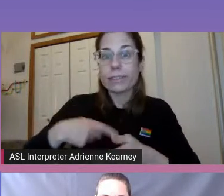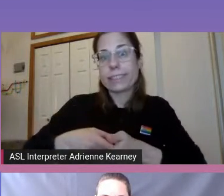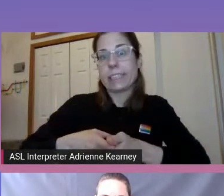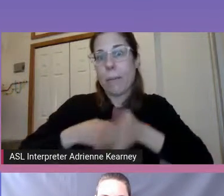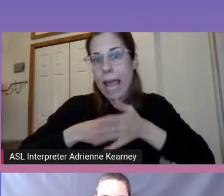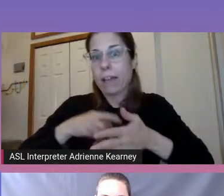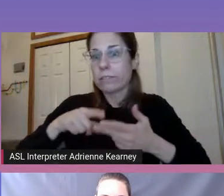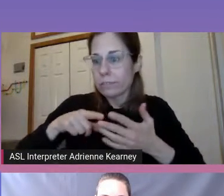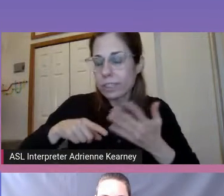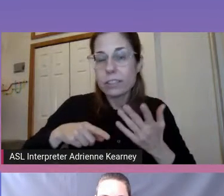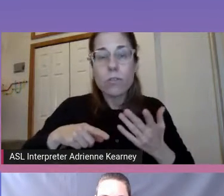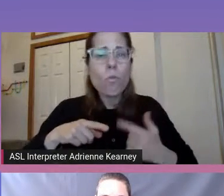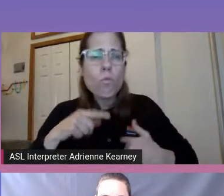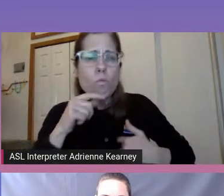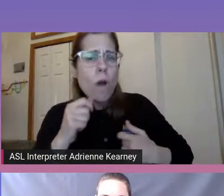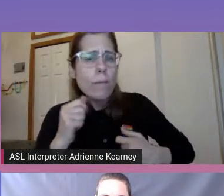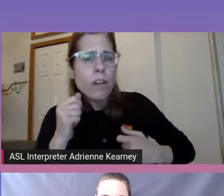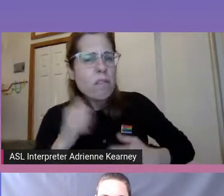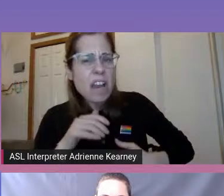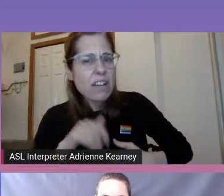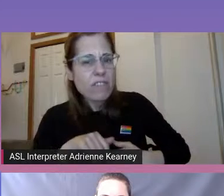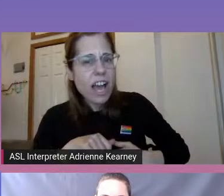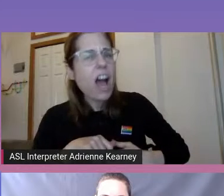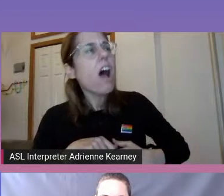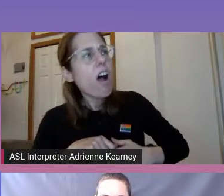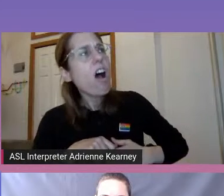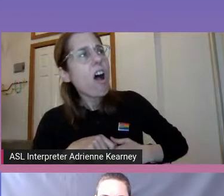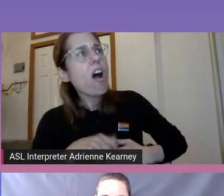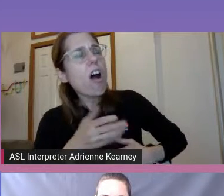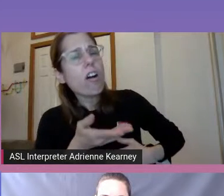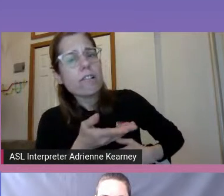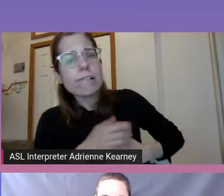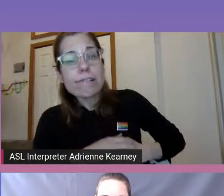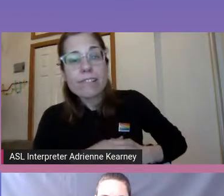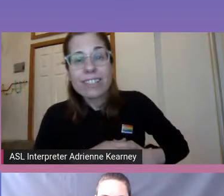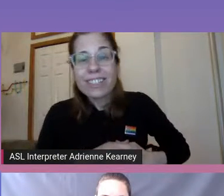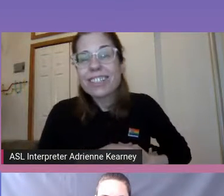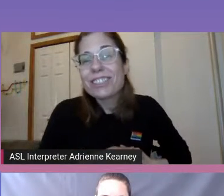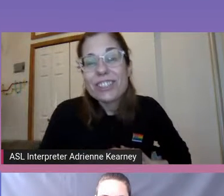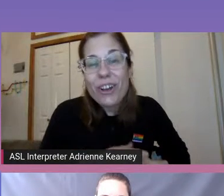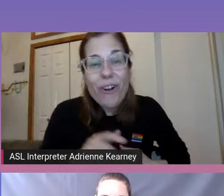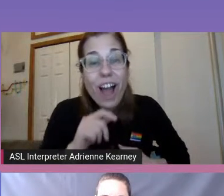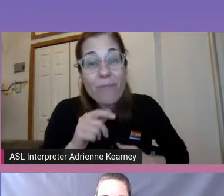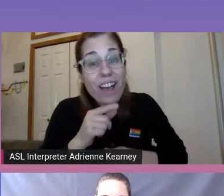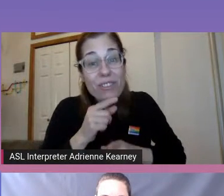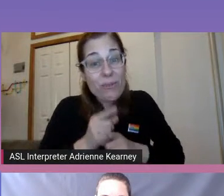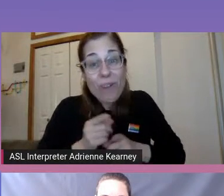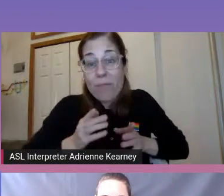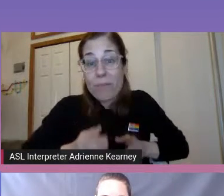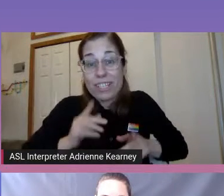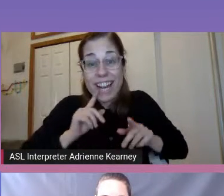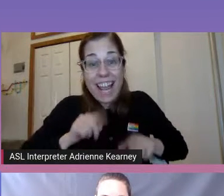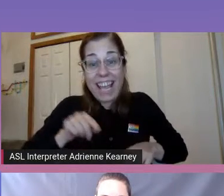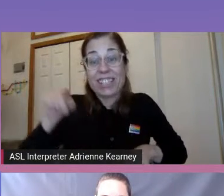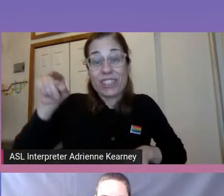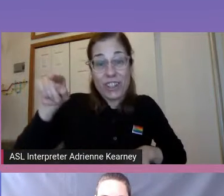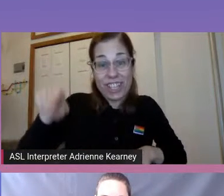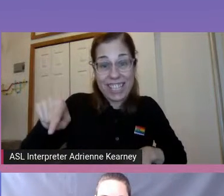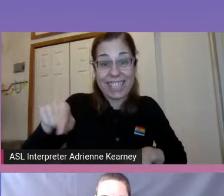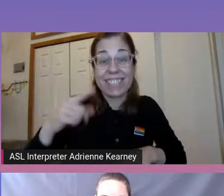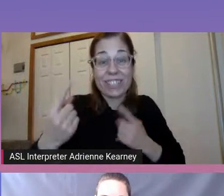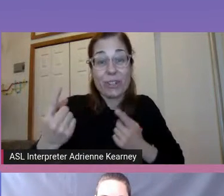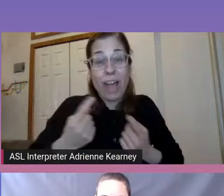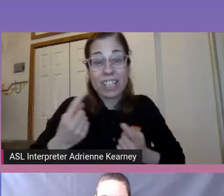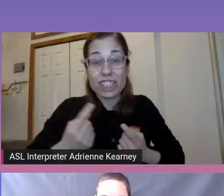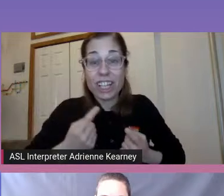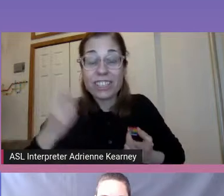so I don't feel confident that I am the right person to answer these questions as a woman creator who's often actually in the seat of privilege,